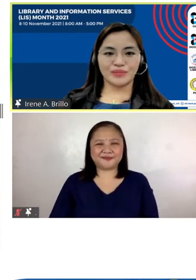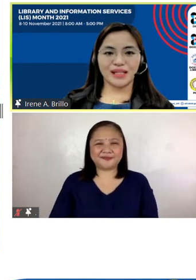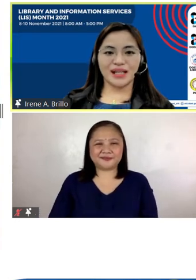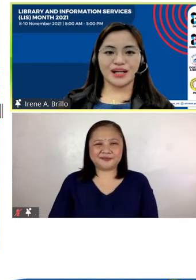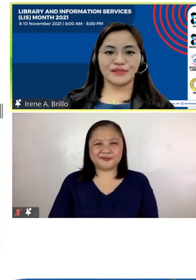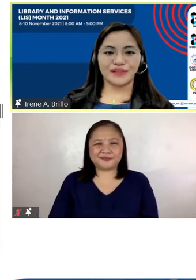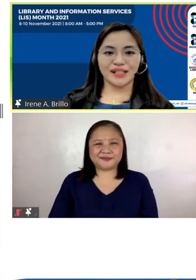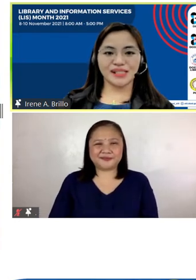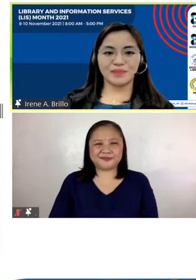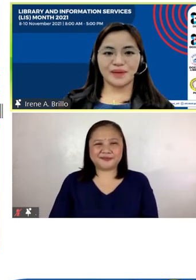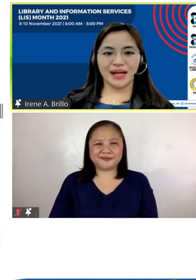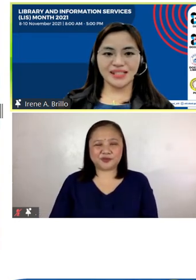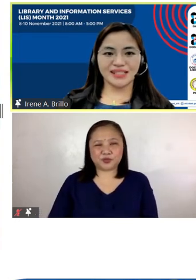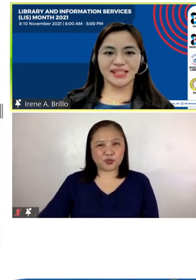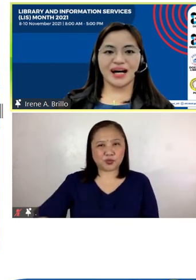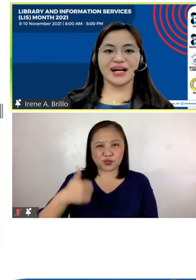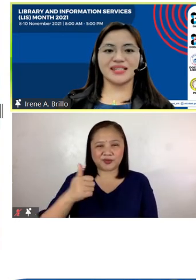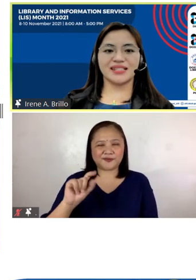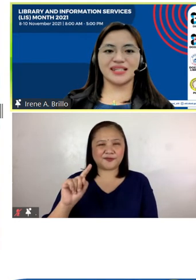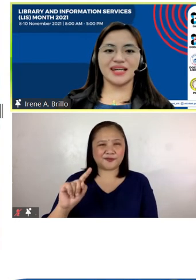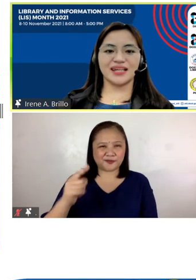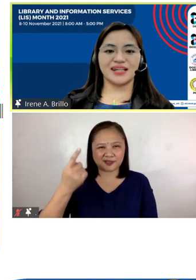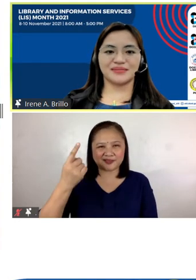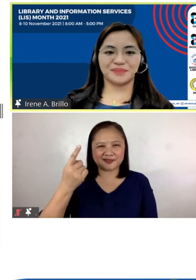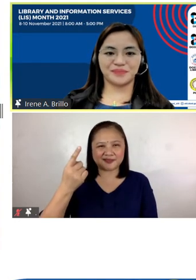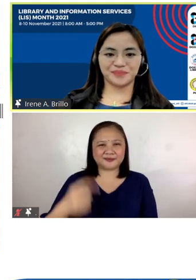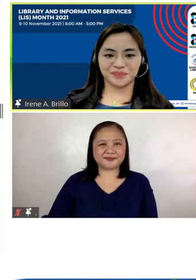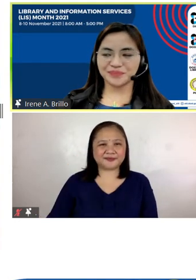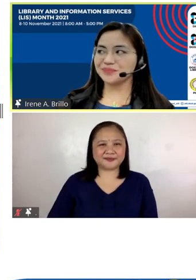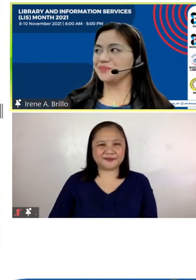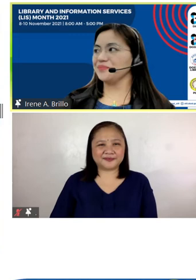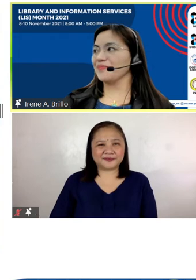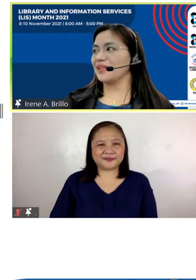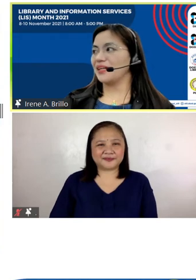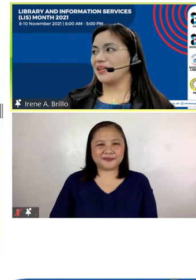nanalo bilang first place, I see.